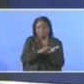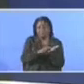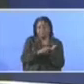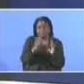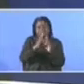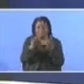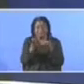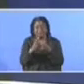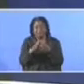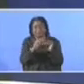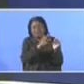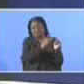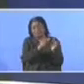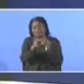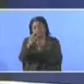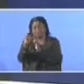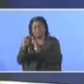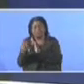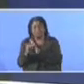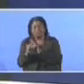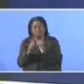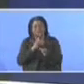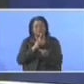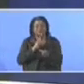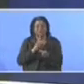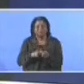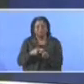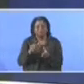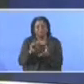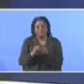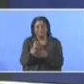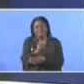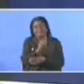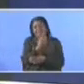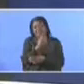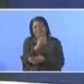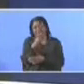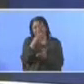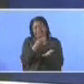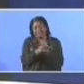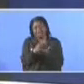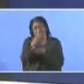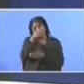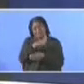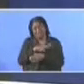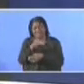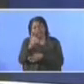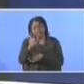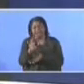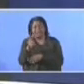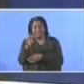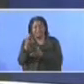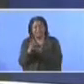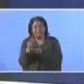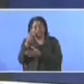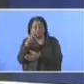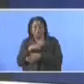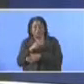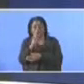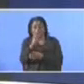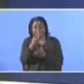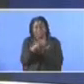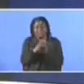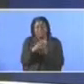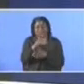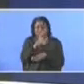Department of Immigration officials confirming that 11 Haitian men, 9 Haitian women, 1 Haitian child, and 2